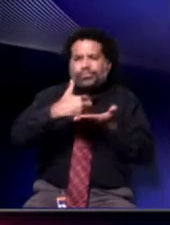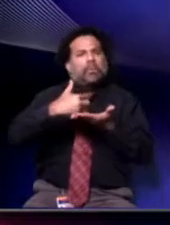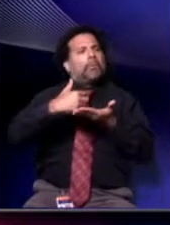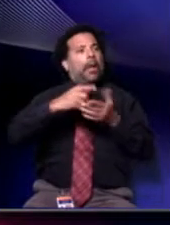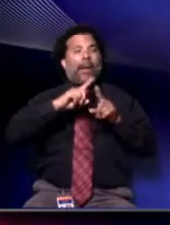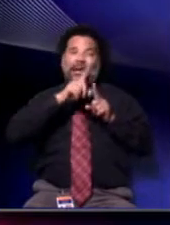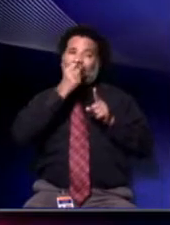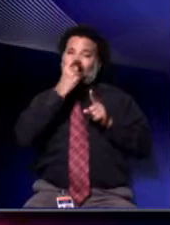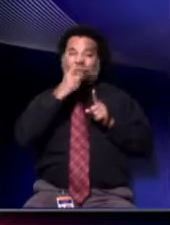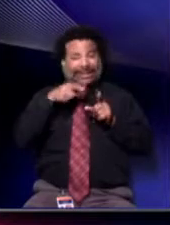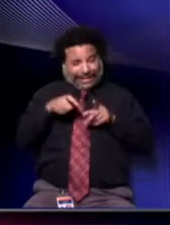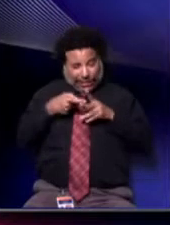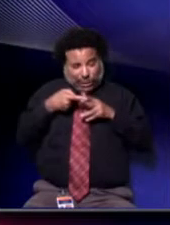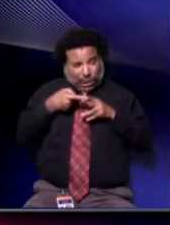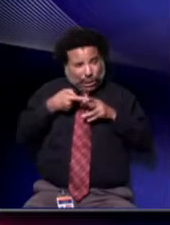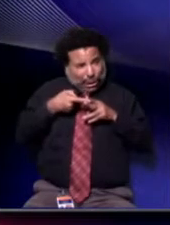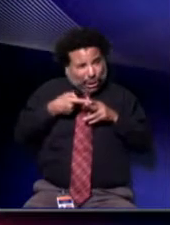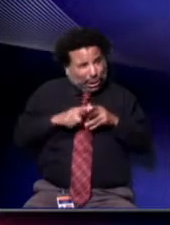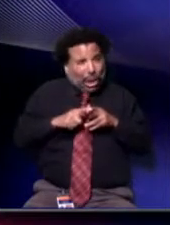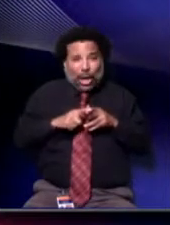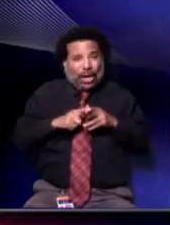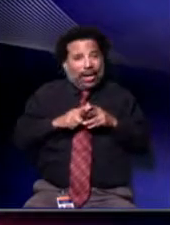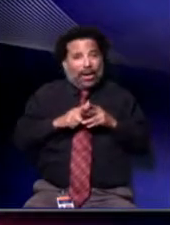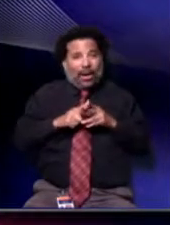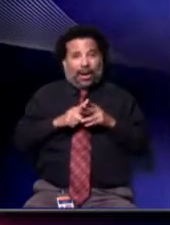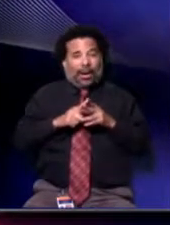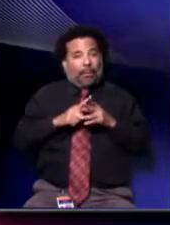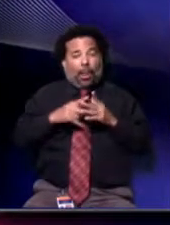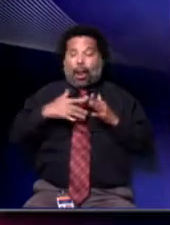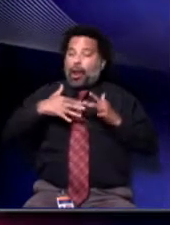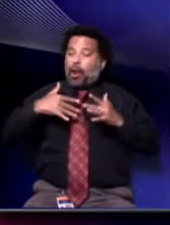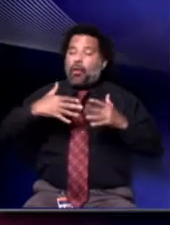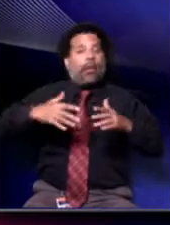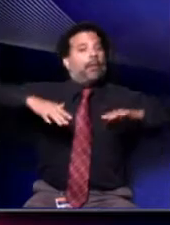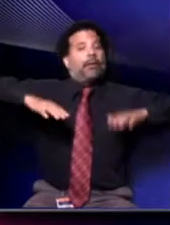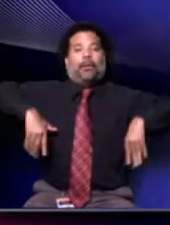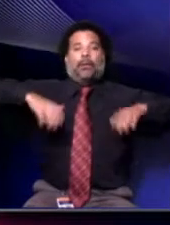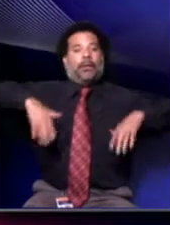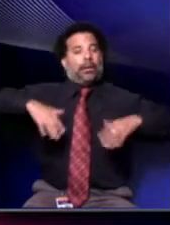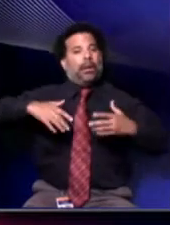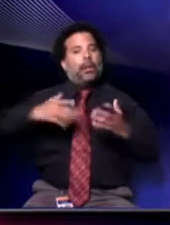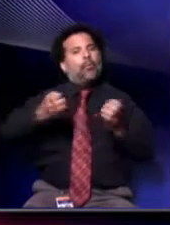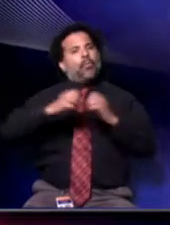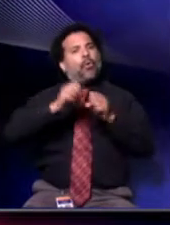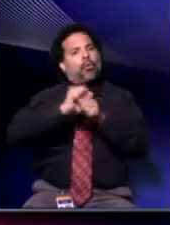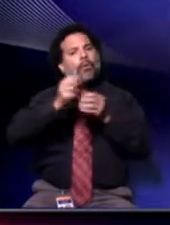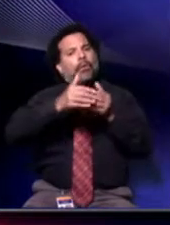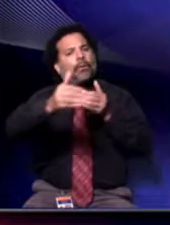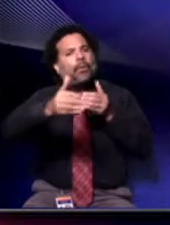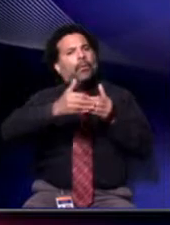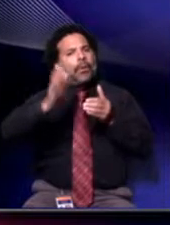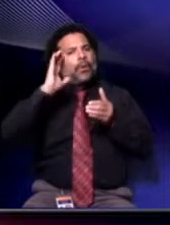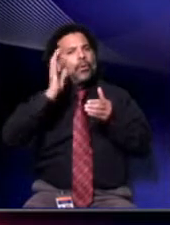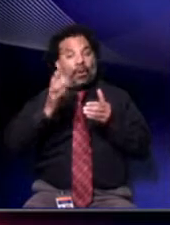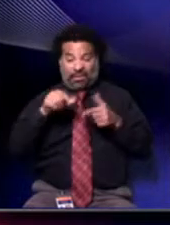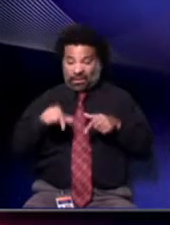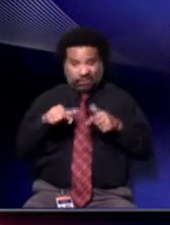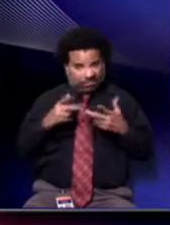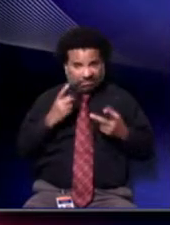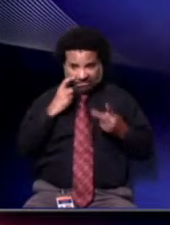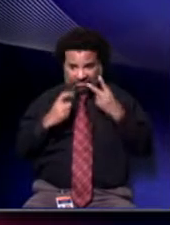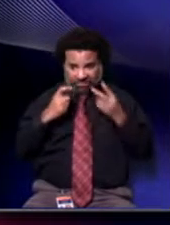starting again to kind of scratch the surface as to a lot of figures and a lot of money